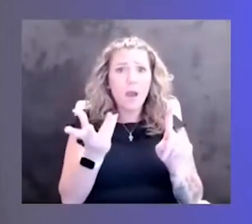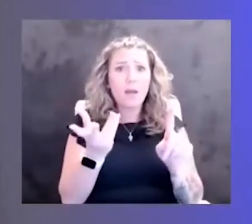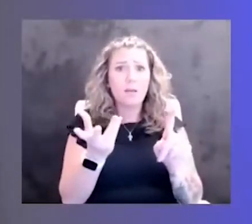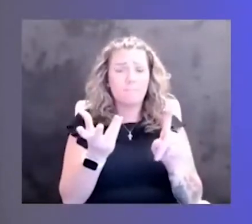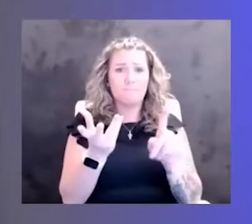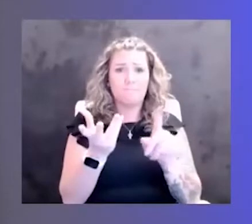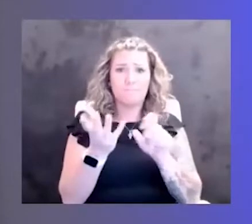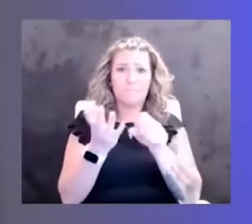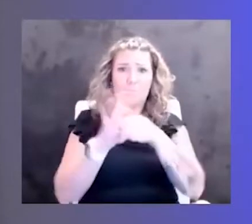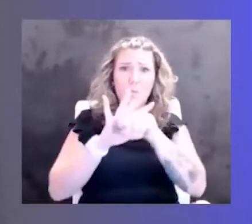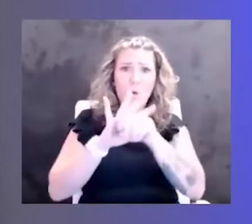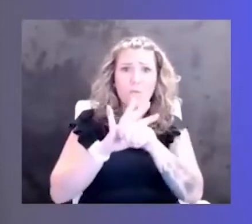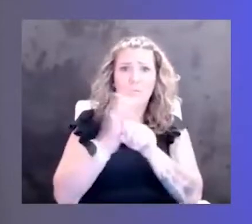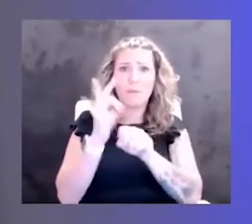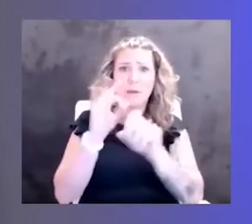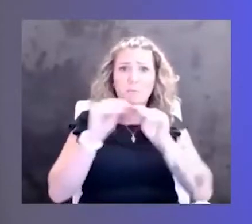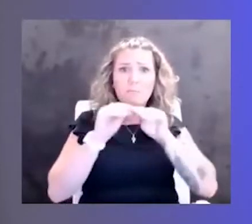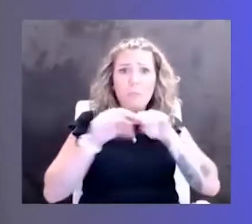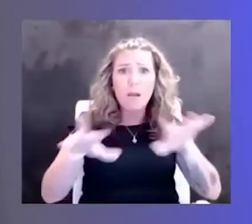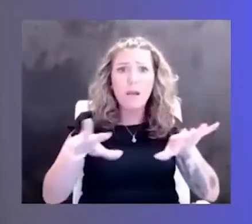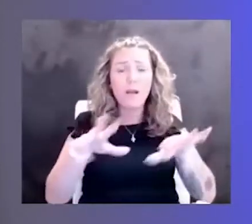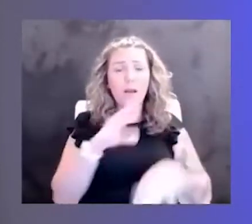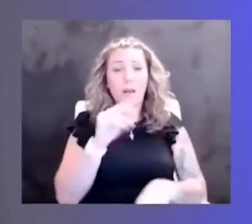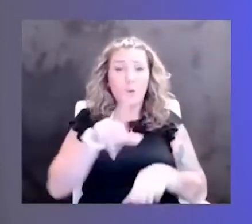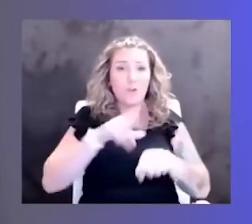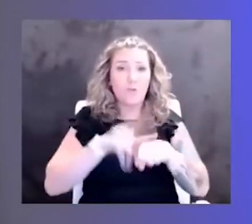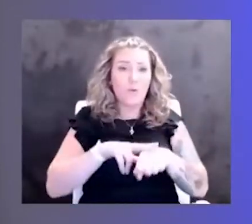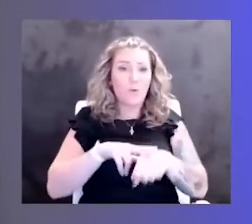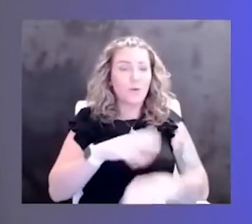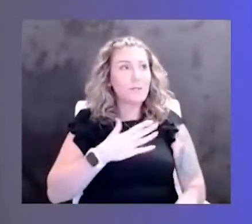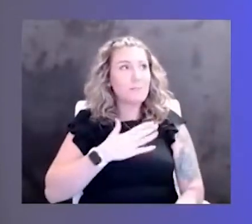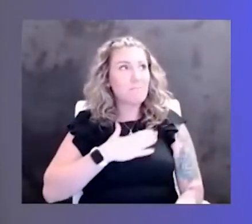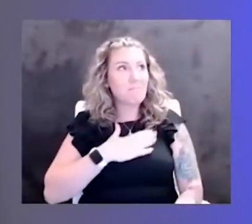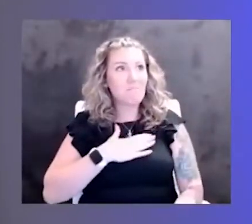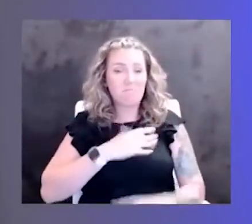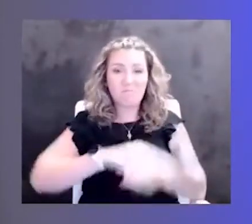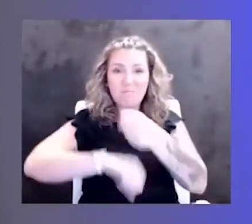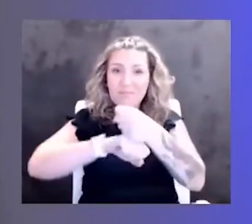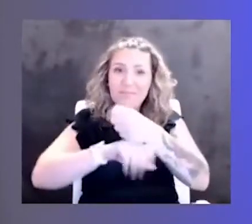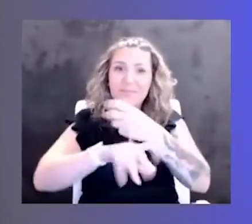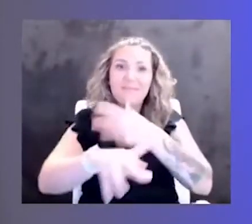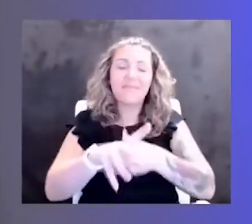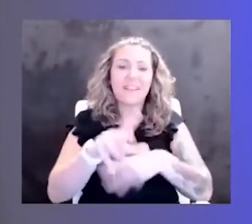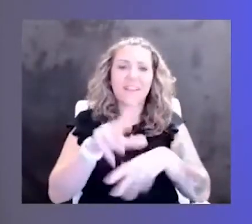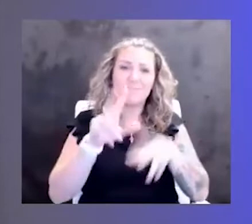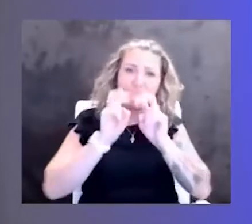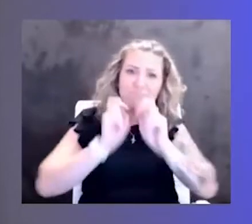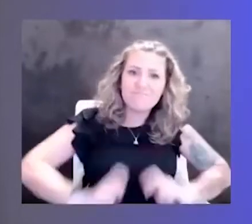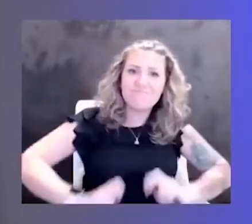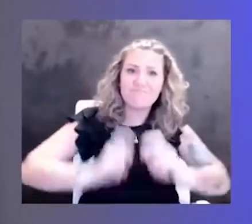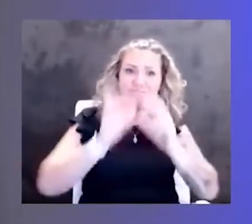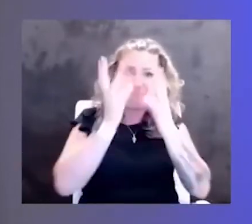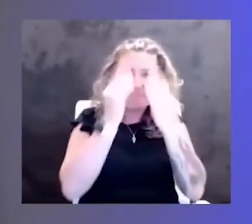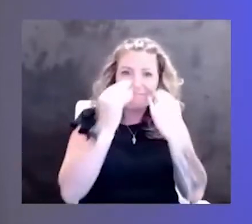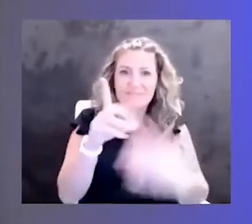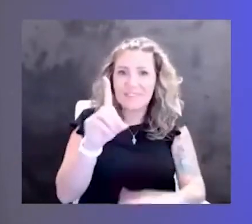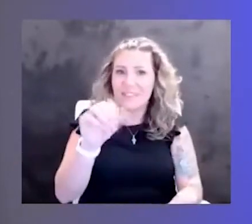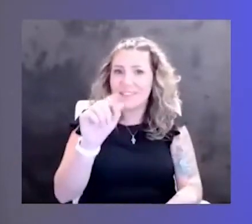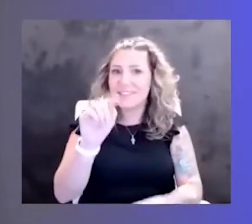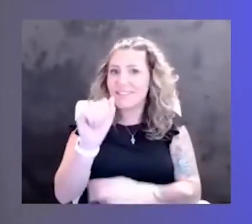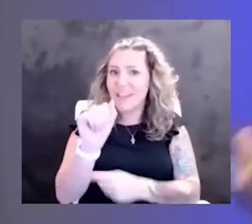pandemic. And so, of course, I'm a big proponent of looking at the data. Right